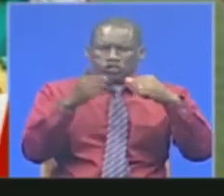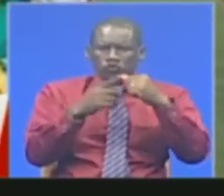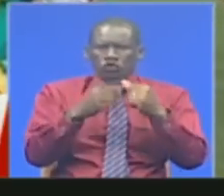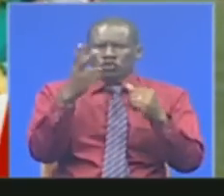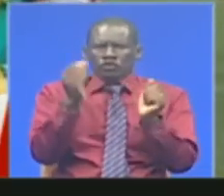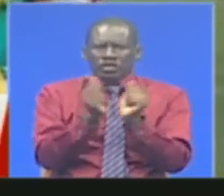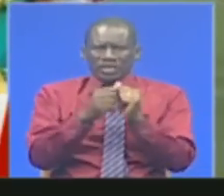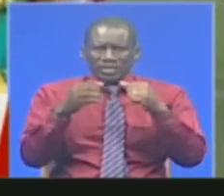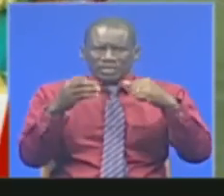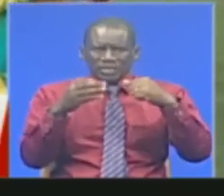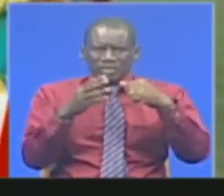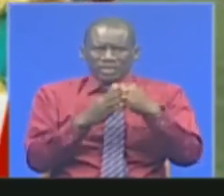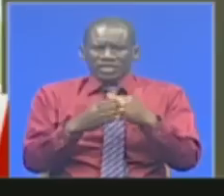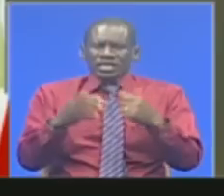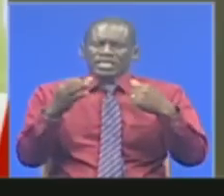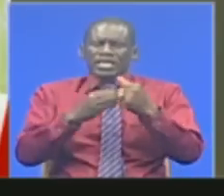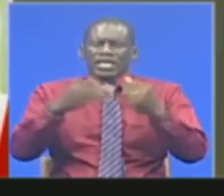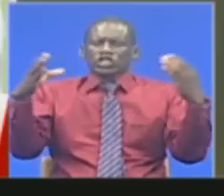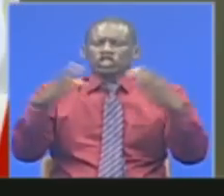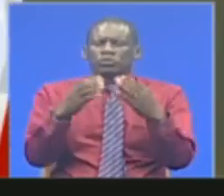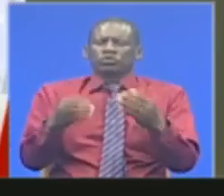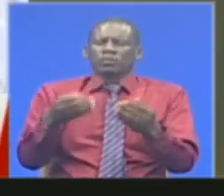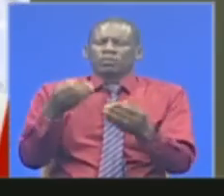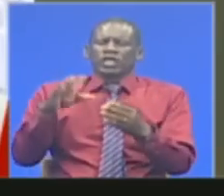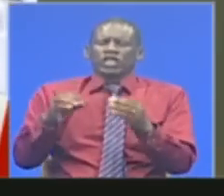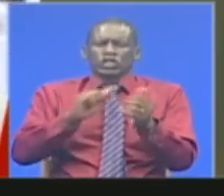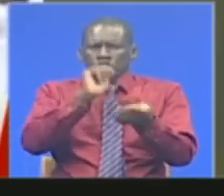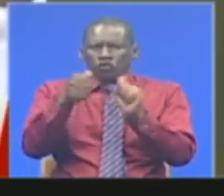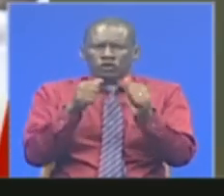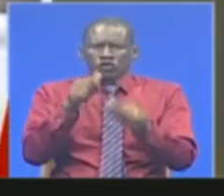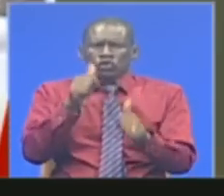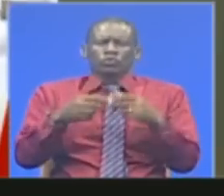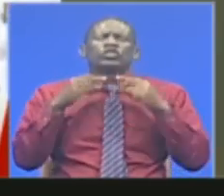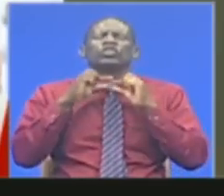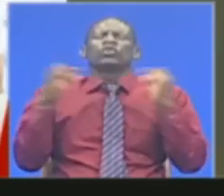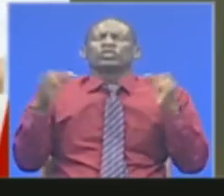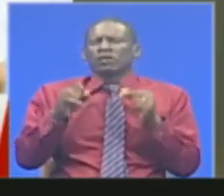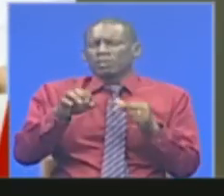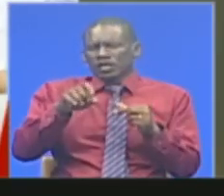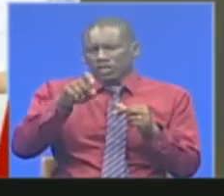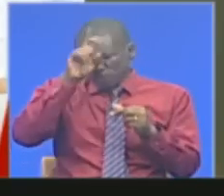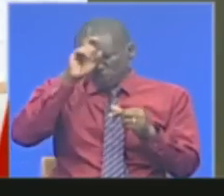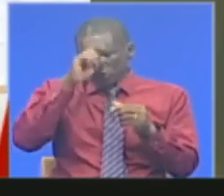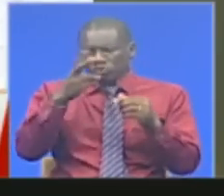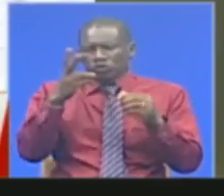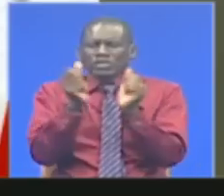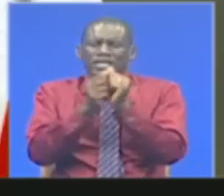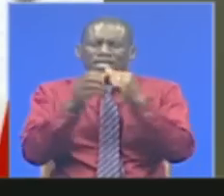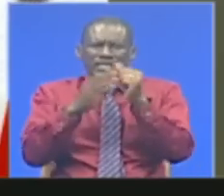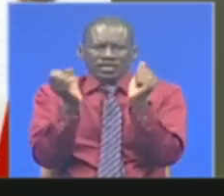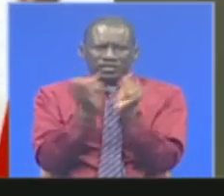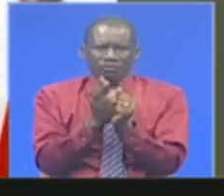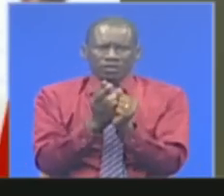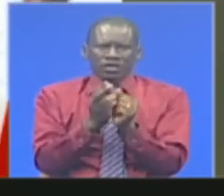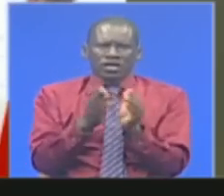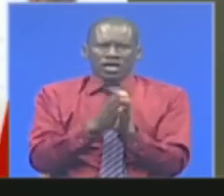2019. Eight teams will qualify for the quadrennial competition to be hosted by Egypt in December of 2019, with the top three nations qualifying